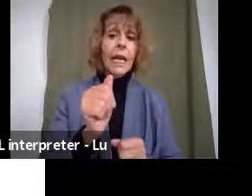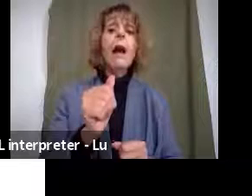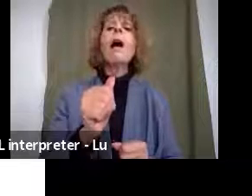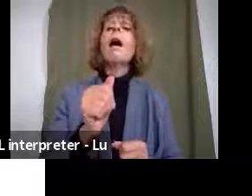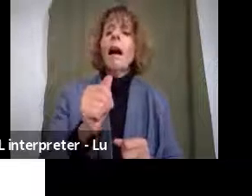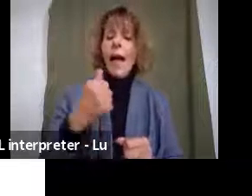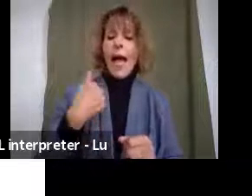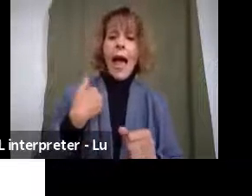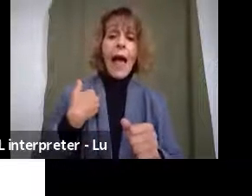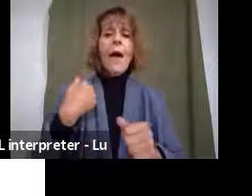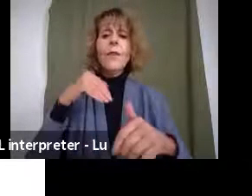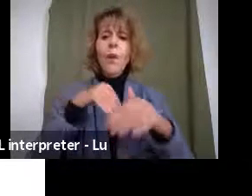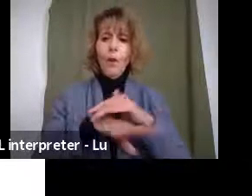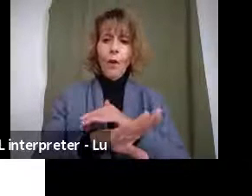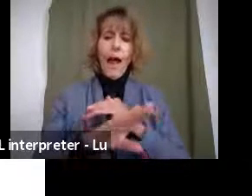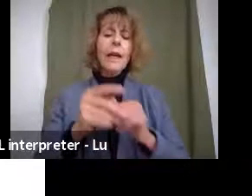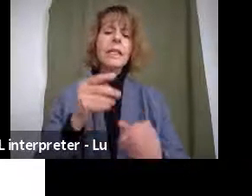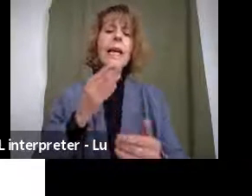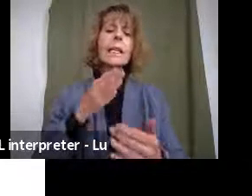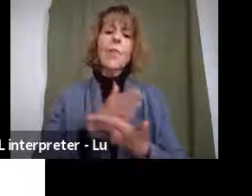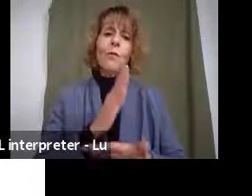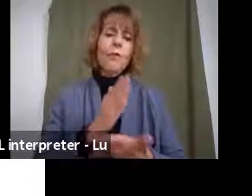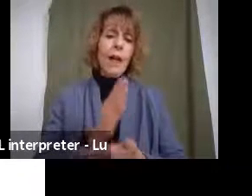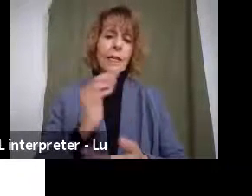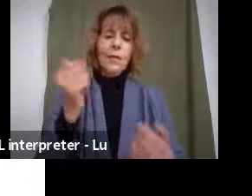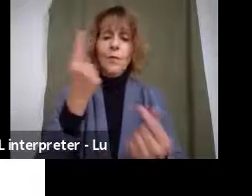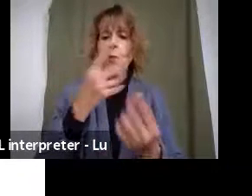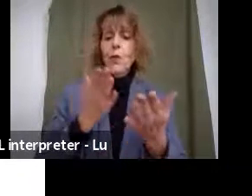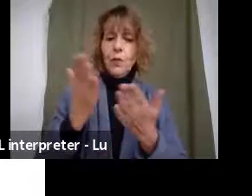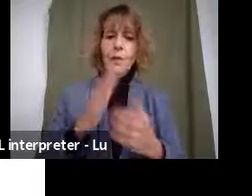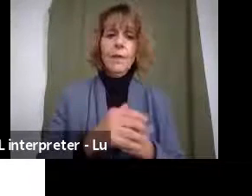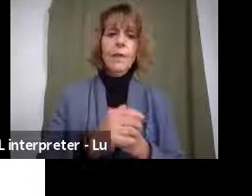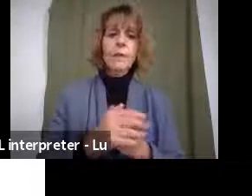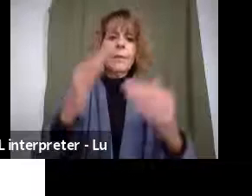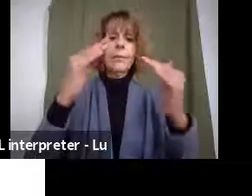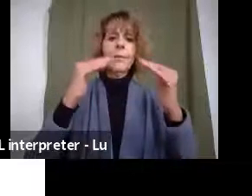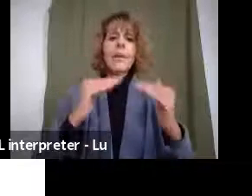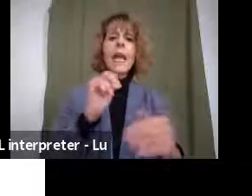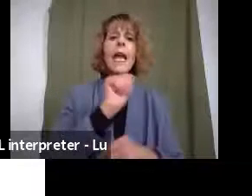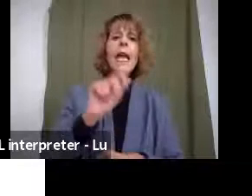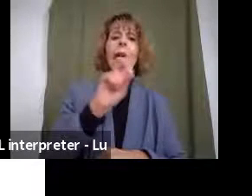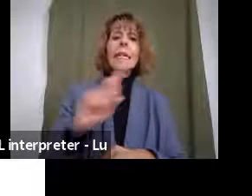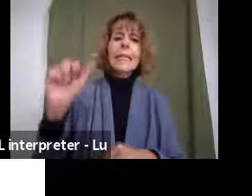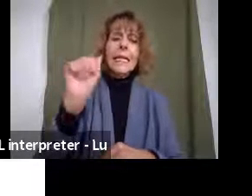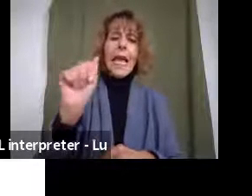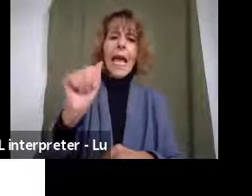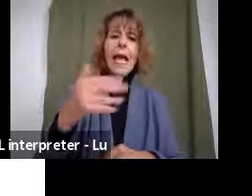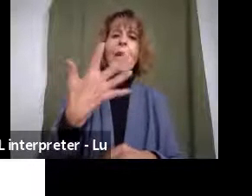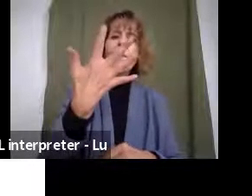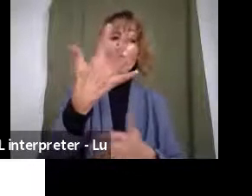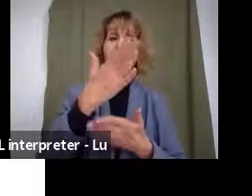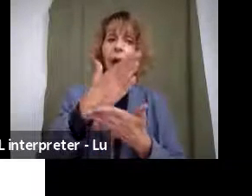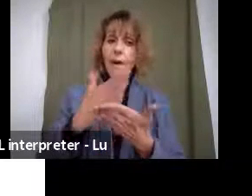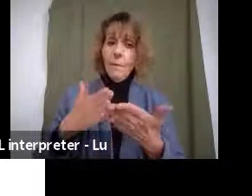titles. Title one, employment. So if you have an employee with a disability that needs a reasonable accommodation,